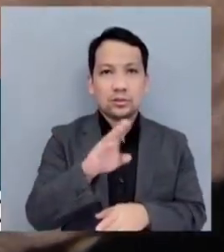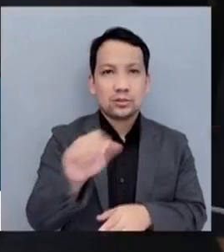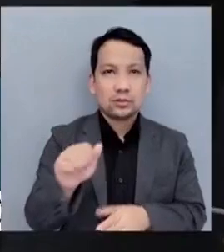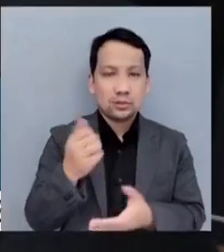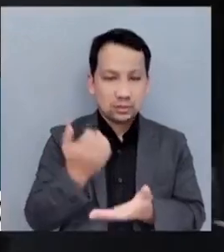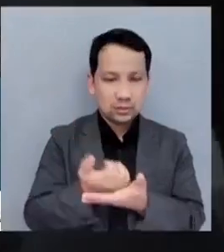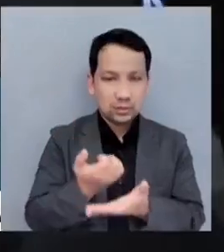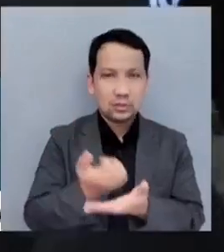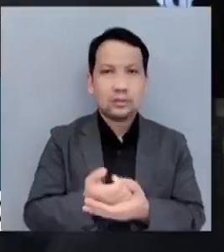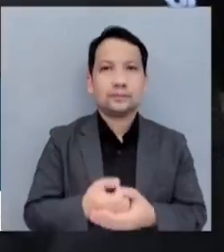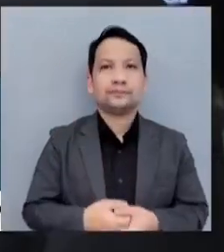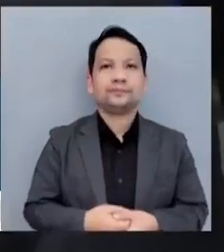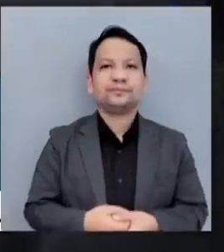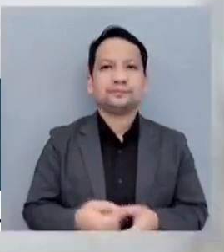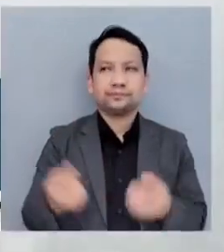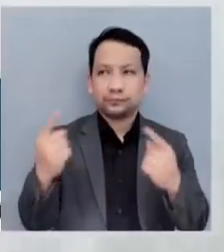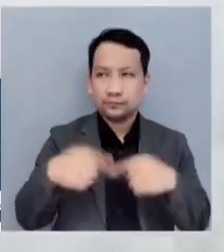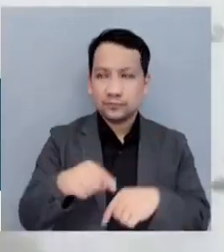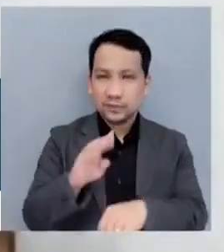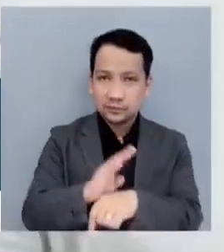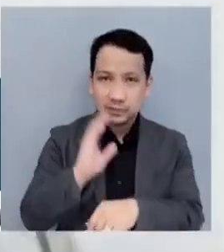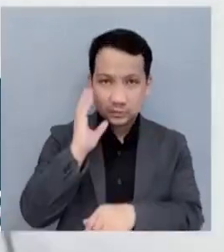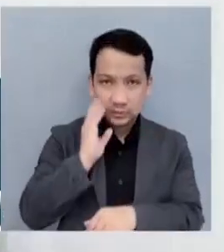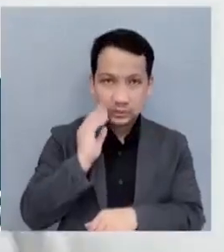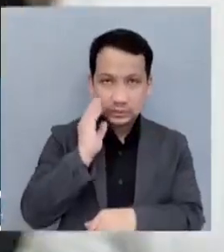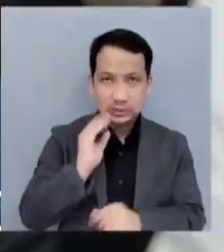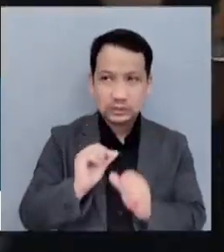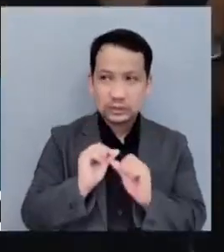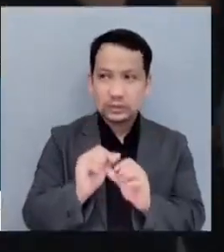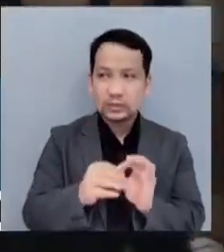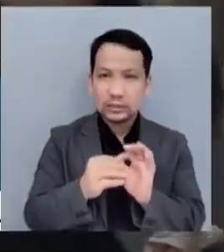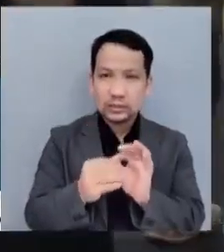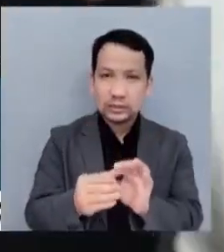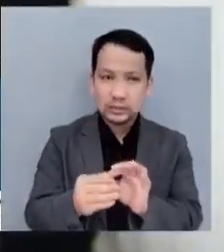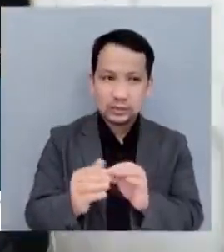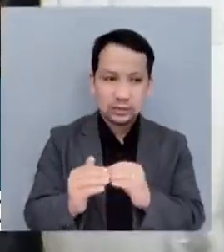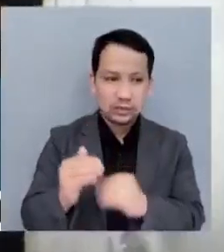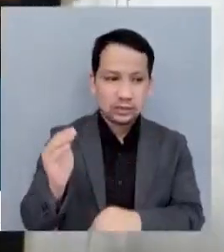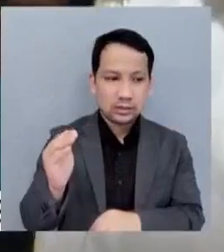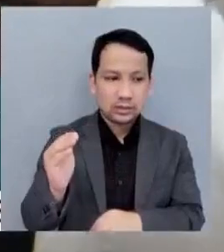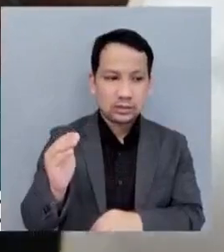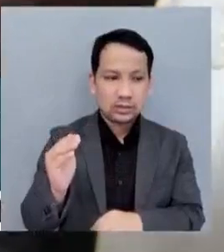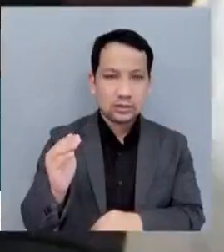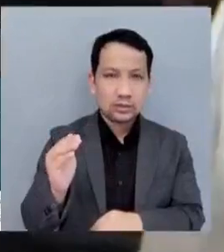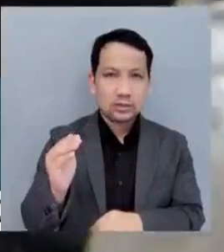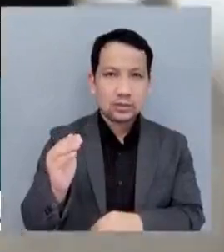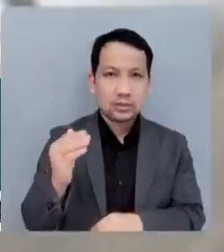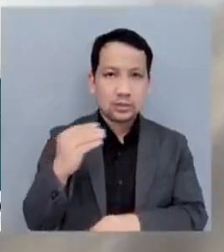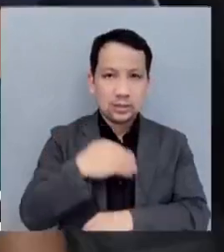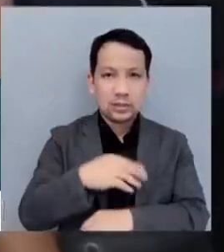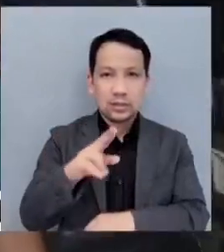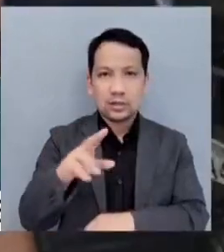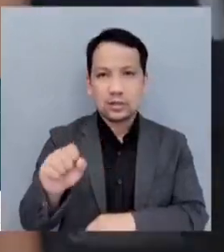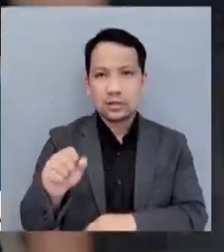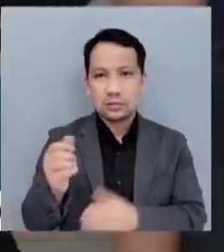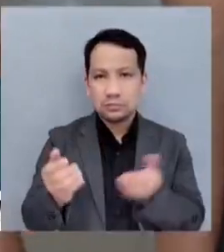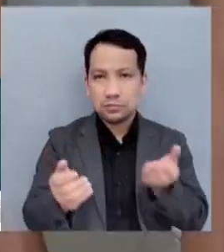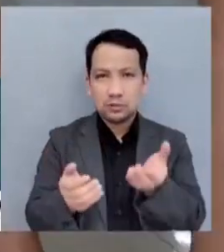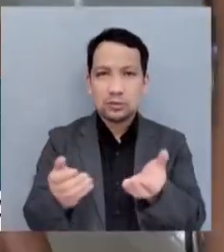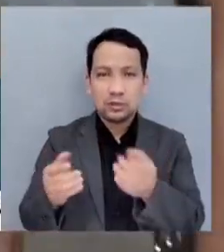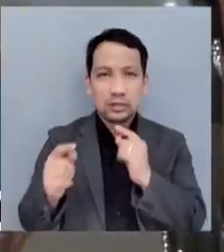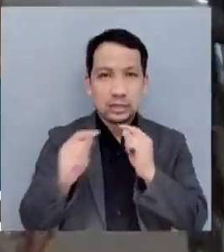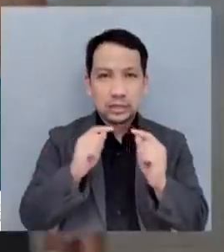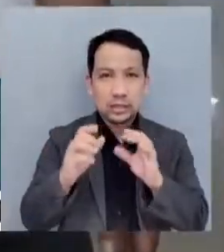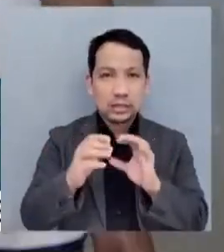economics. His business experience and portfolio spans across the sectors of banking, real estate, shipping,